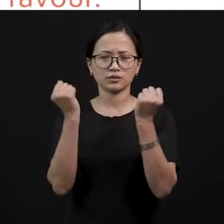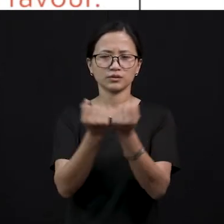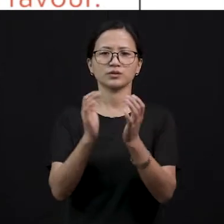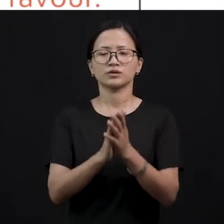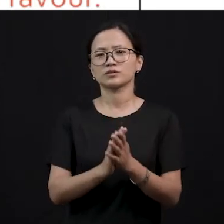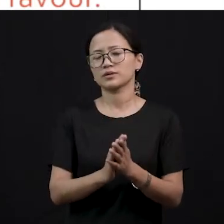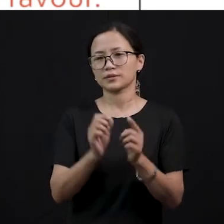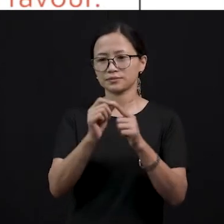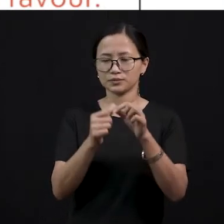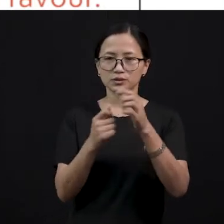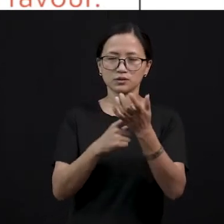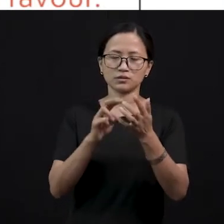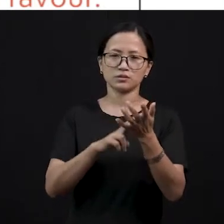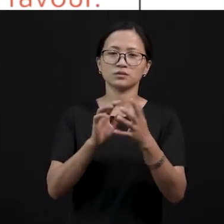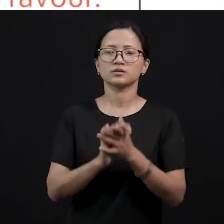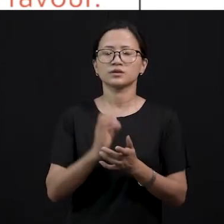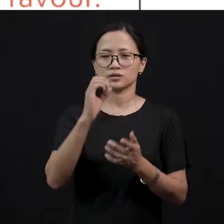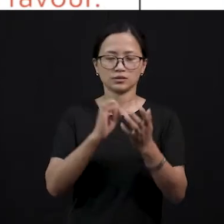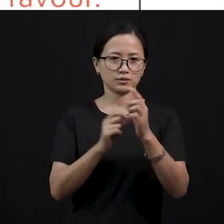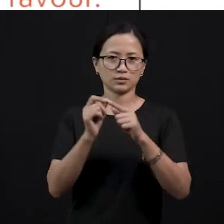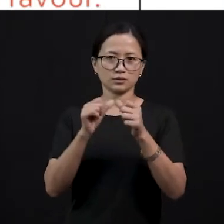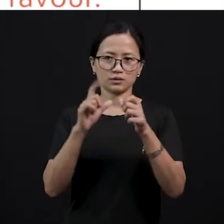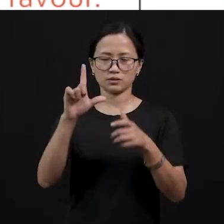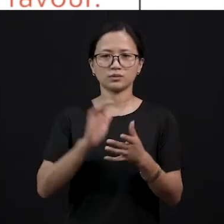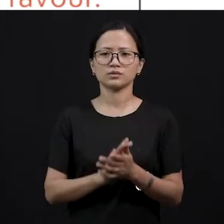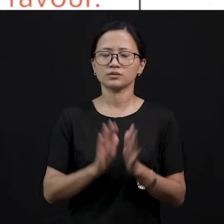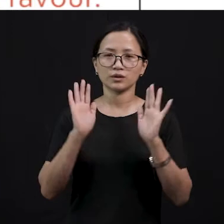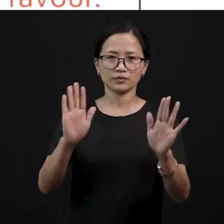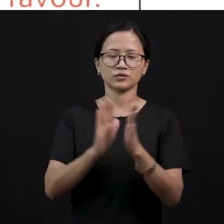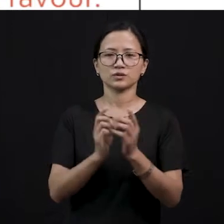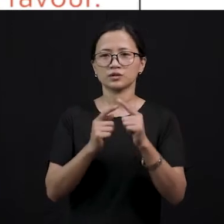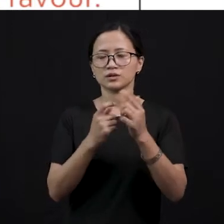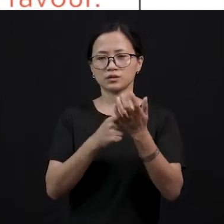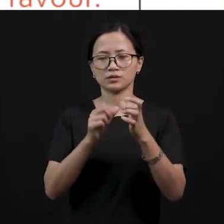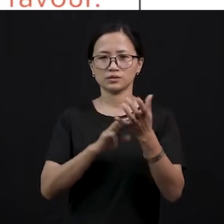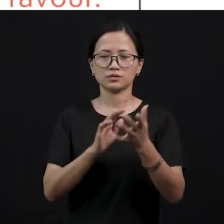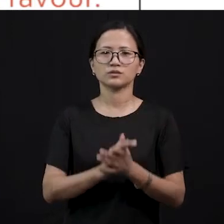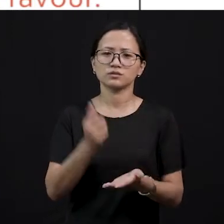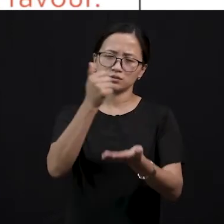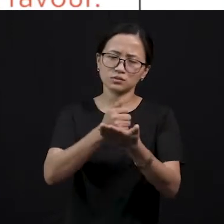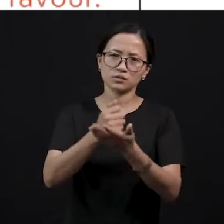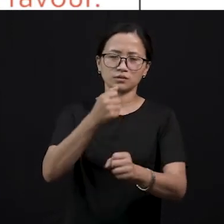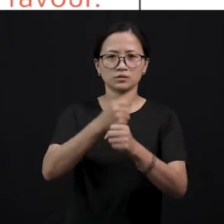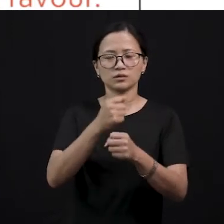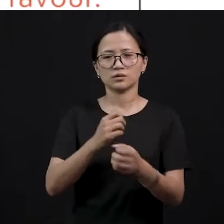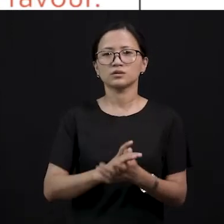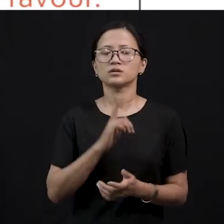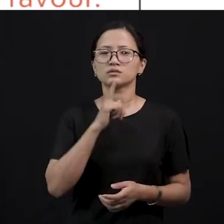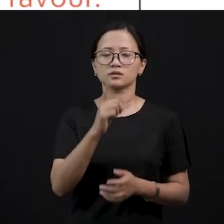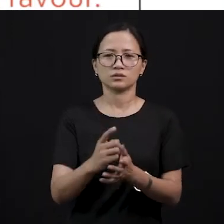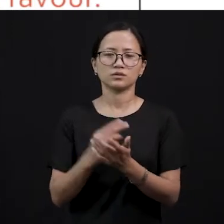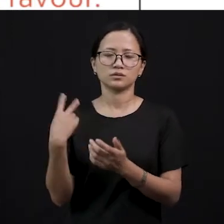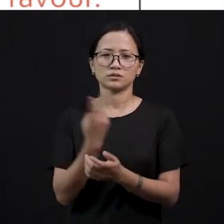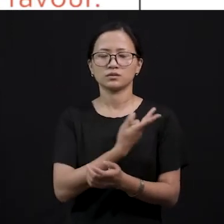democratic principles. And what are those democratic principles? You need to be transparent. So whatever decision has been made by the government, they should tell us